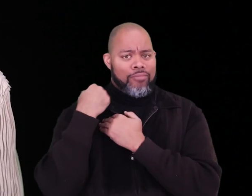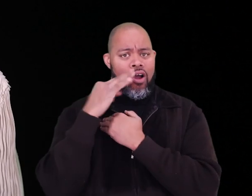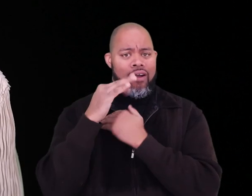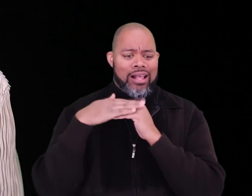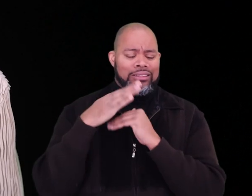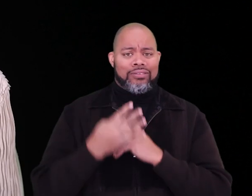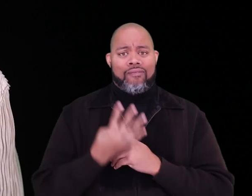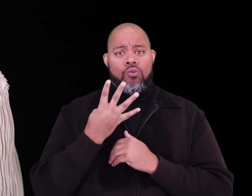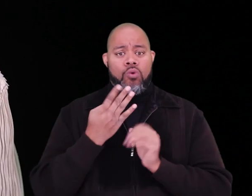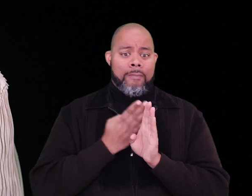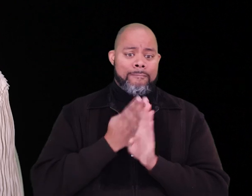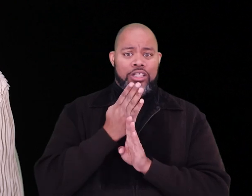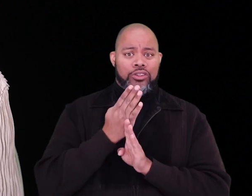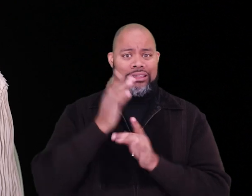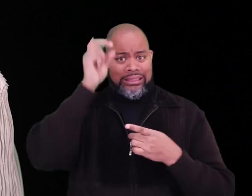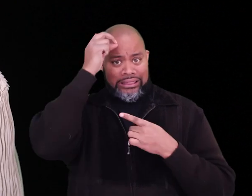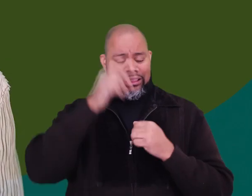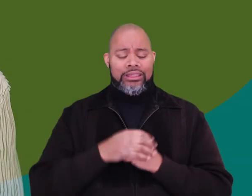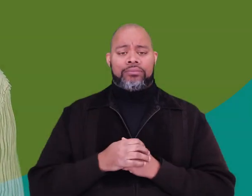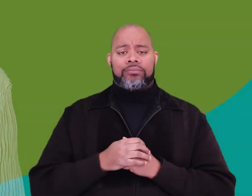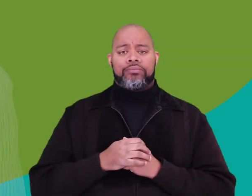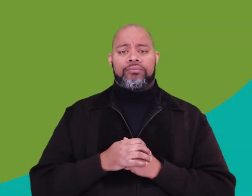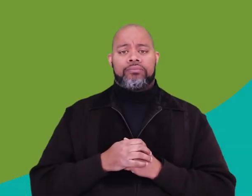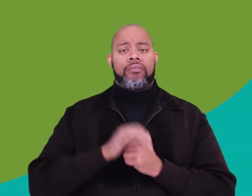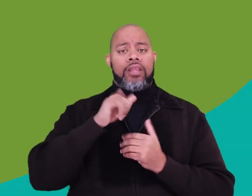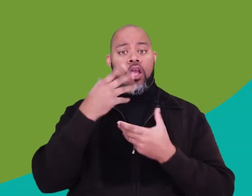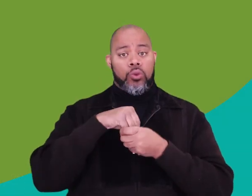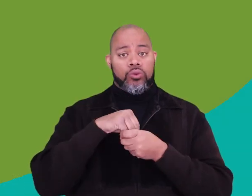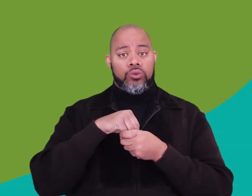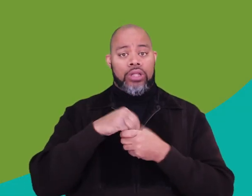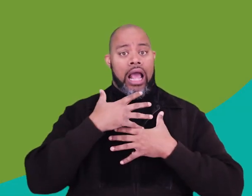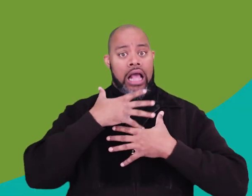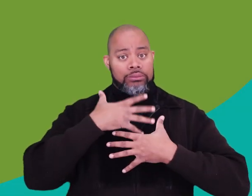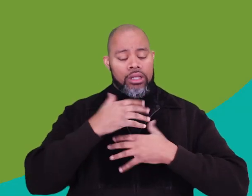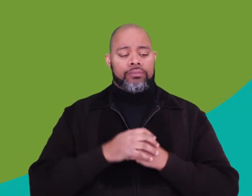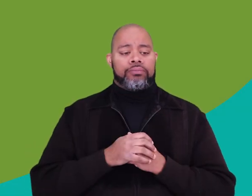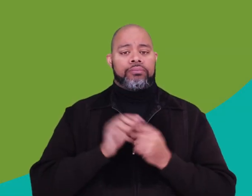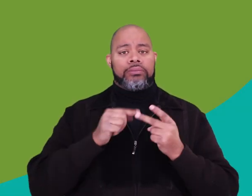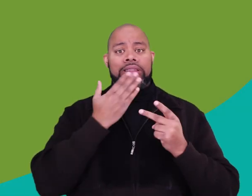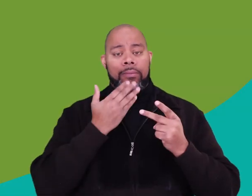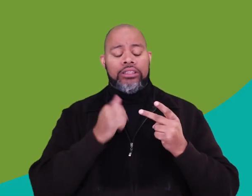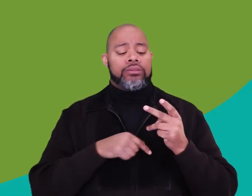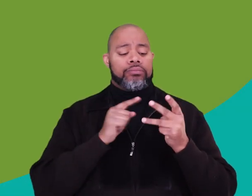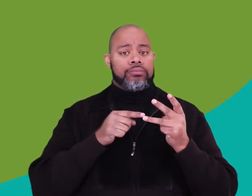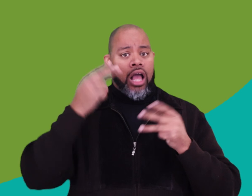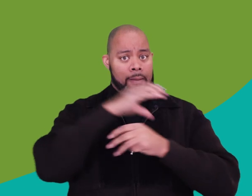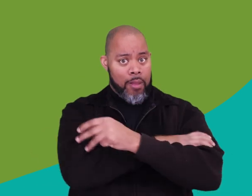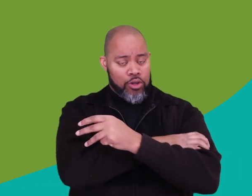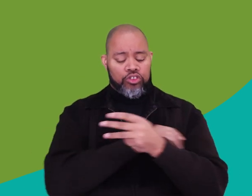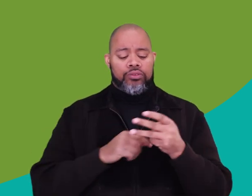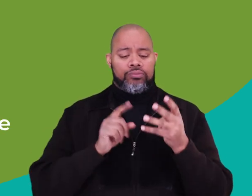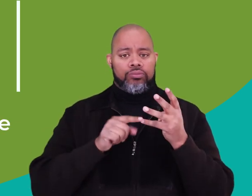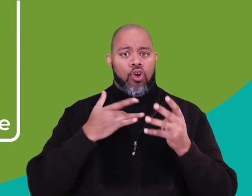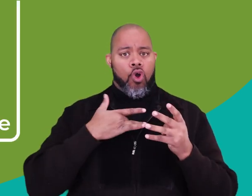burden of at least 4 major diseases. That includes the asthma, diabetes, high